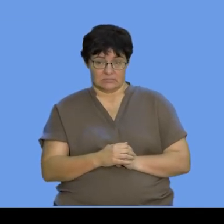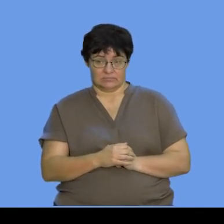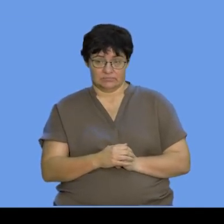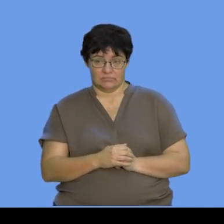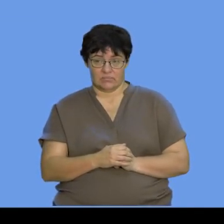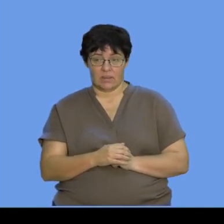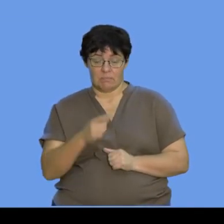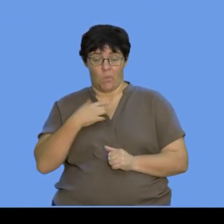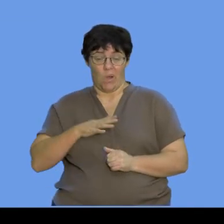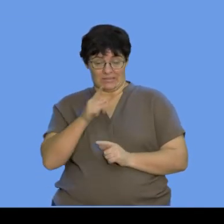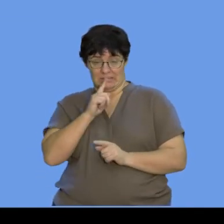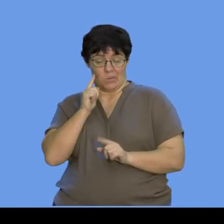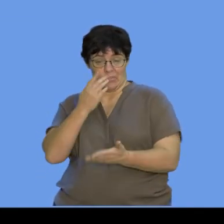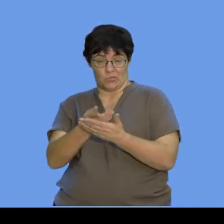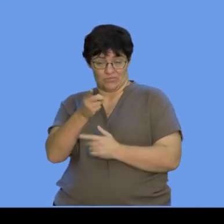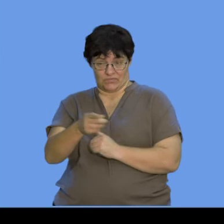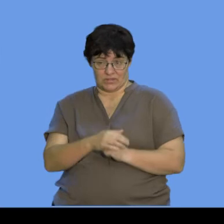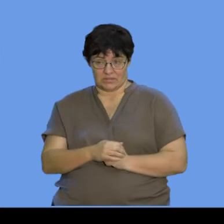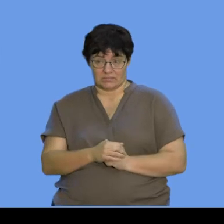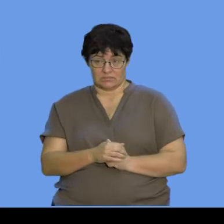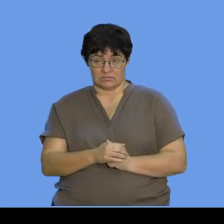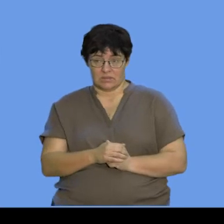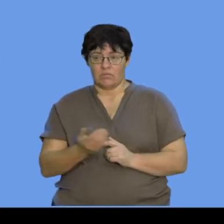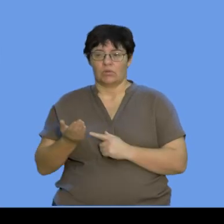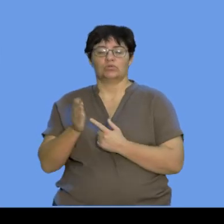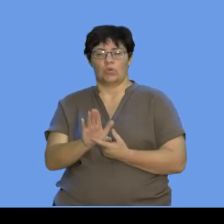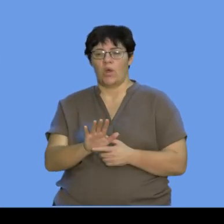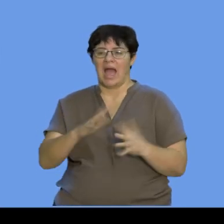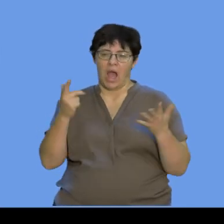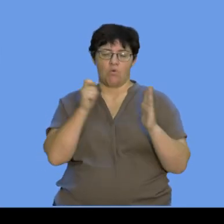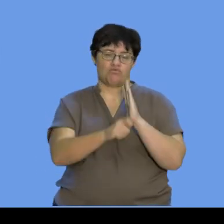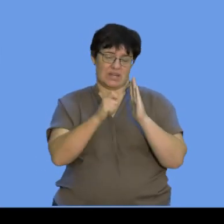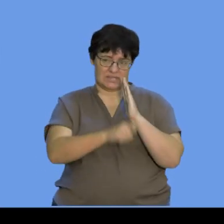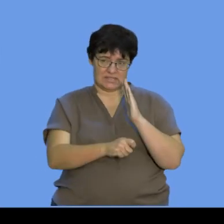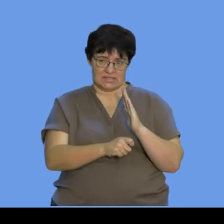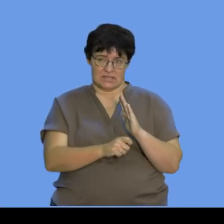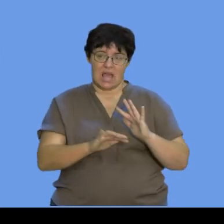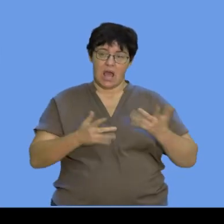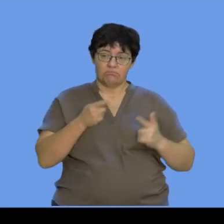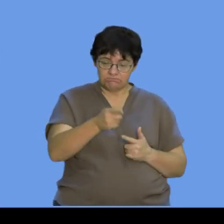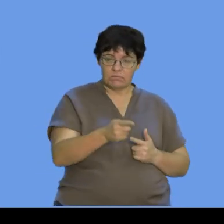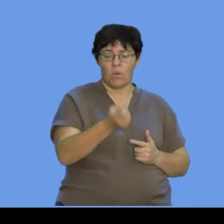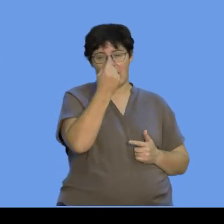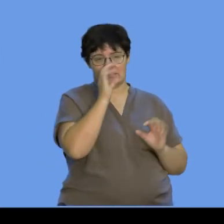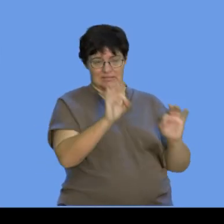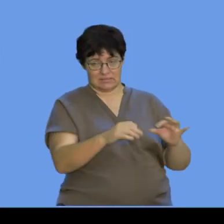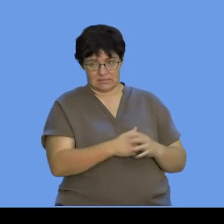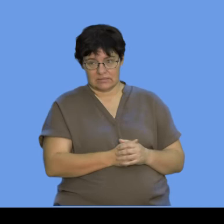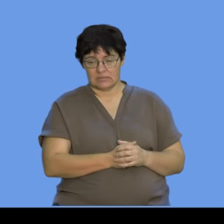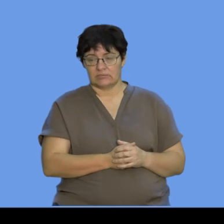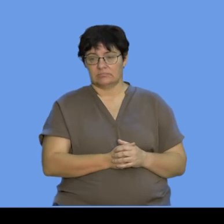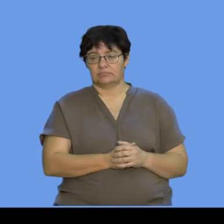remember this is my required to prove, right? Not that that's where I am starting. I just showed you how to write it in the way that you are used